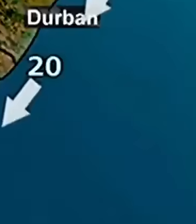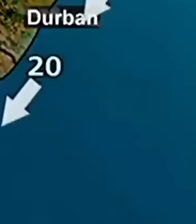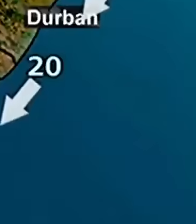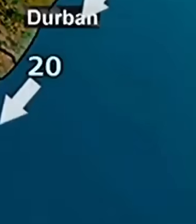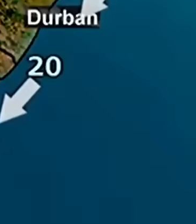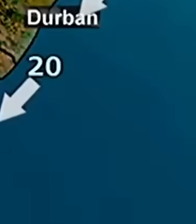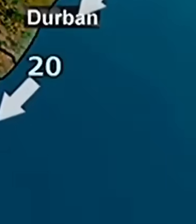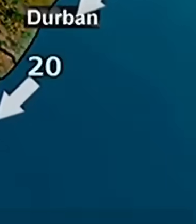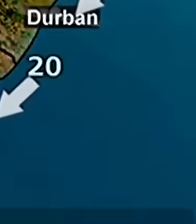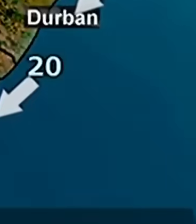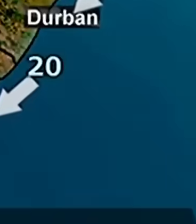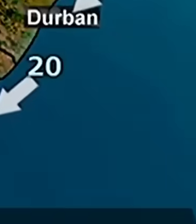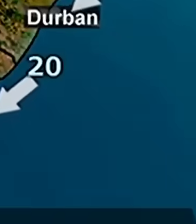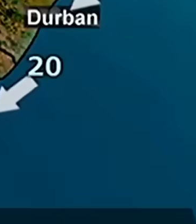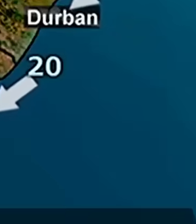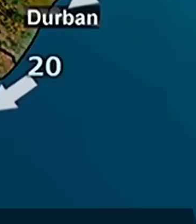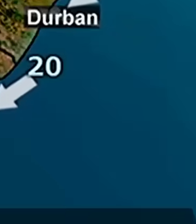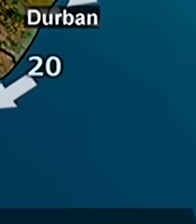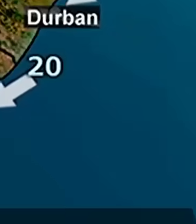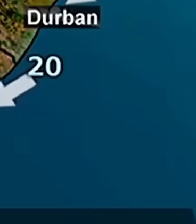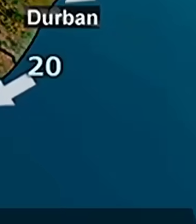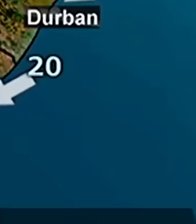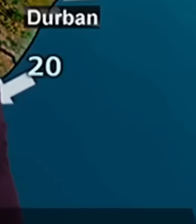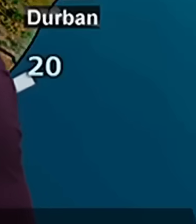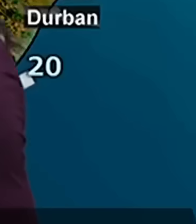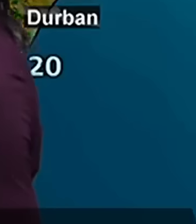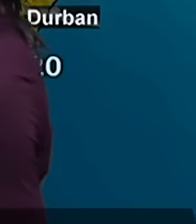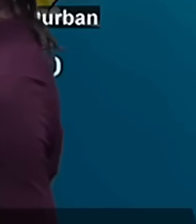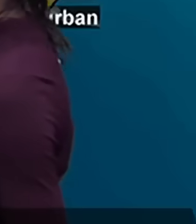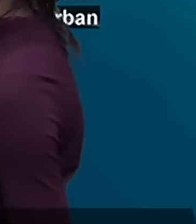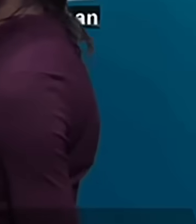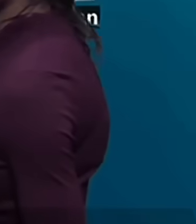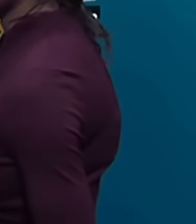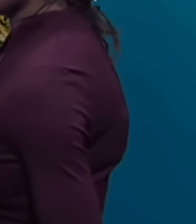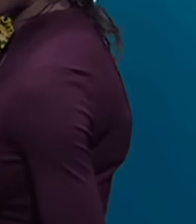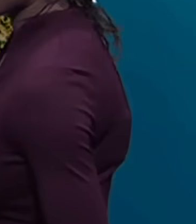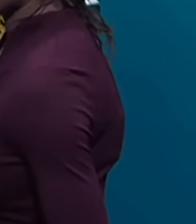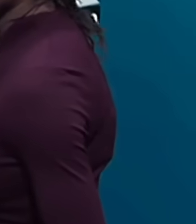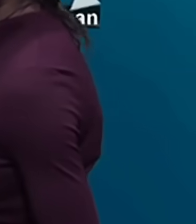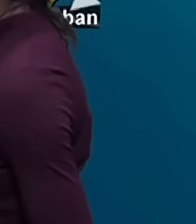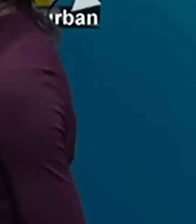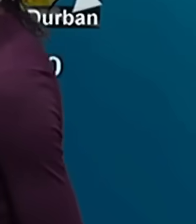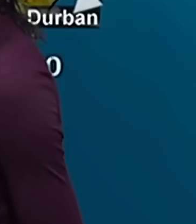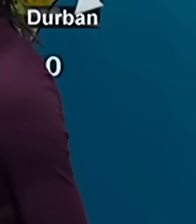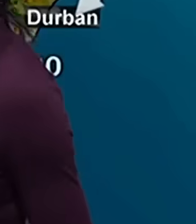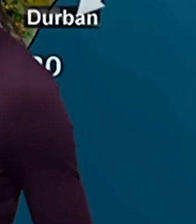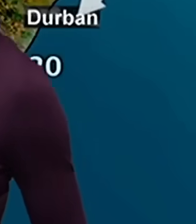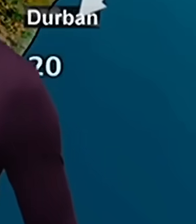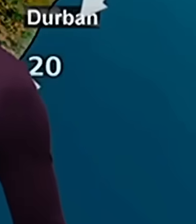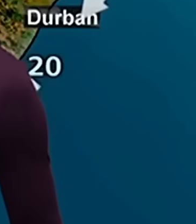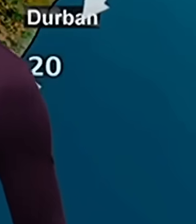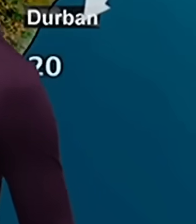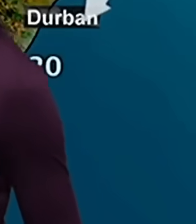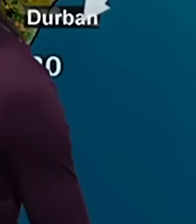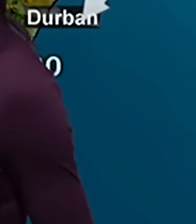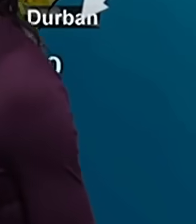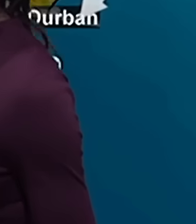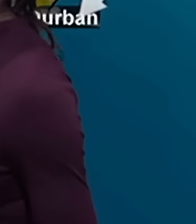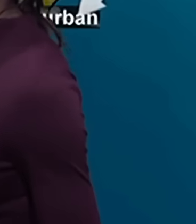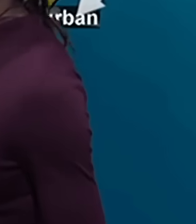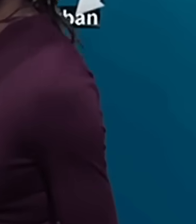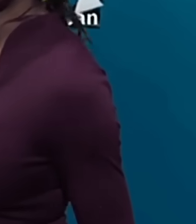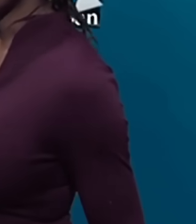Ke leboga Katlego ke le dumedise babogedi go gae a re lebelele maemo a bosa bosigong jo fa re lebelela mo karolong ya Gqeberha kwa ko karolong ya Kapa di tla nna le gone go